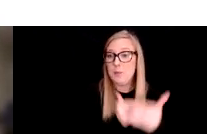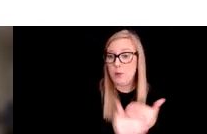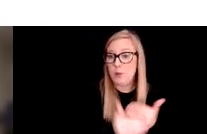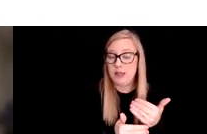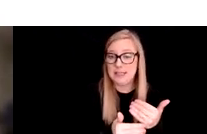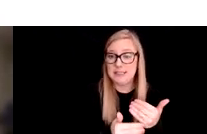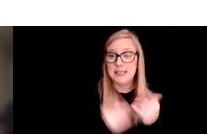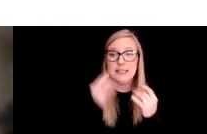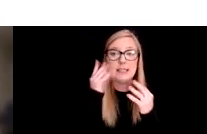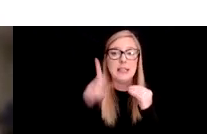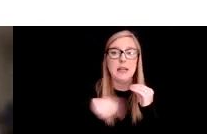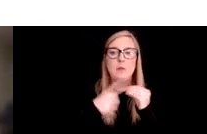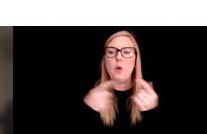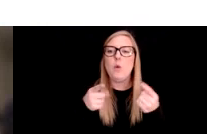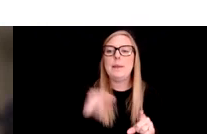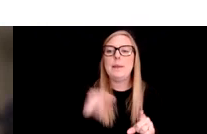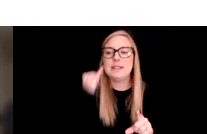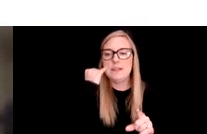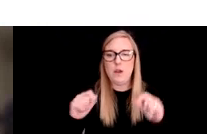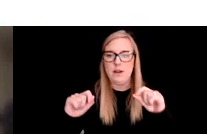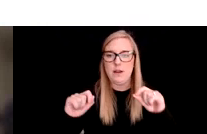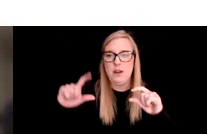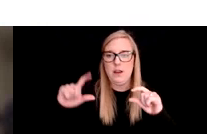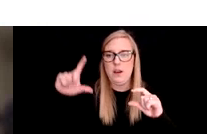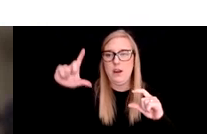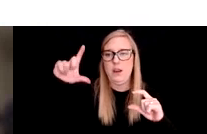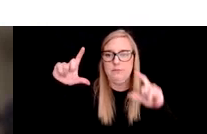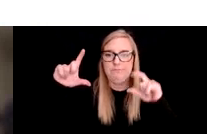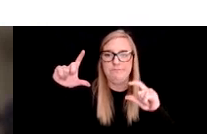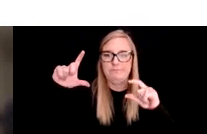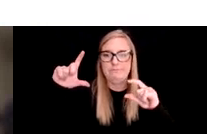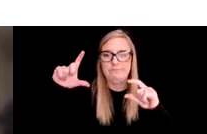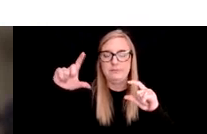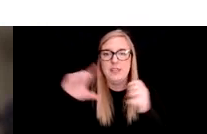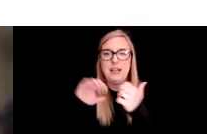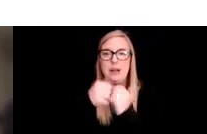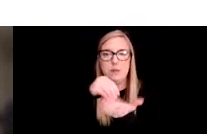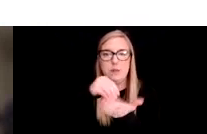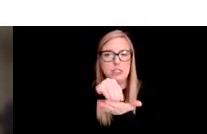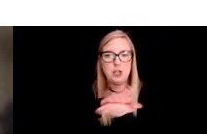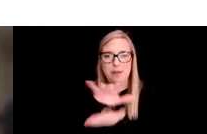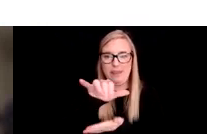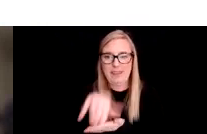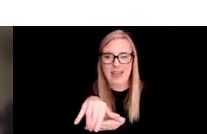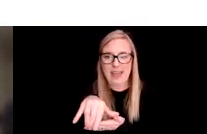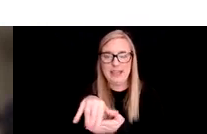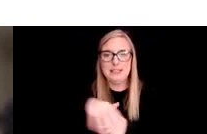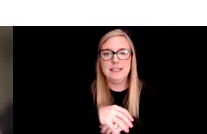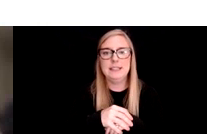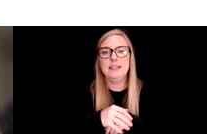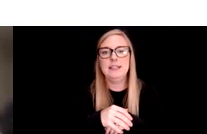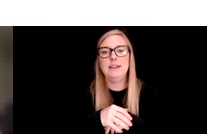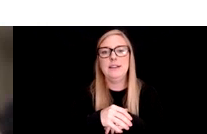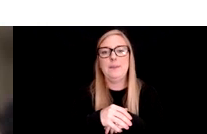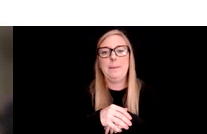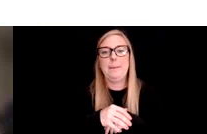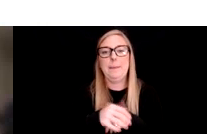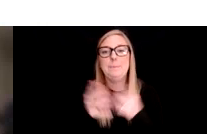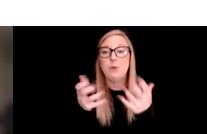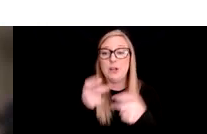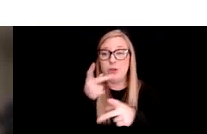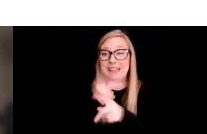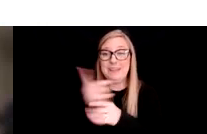what happens when one gets larger than the other, and how do we document those things in a consistent way that not only keeps the